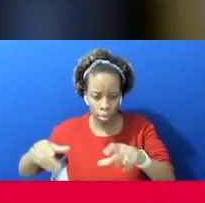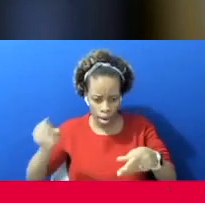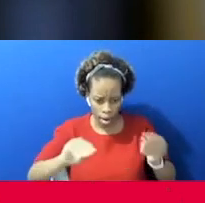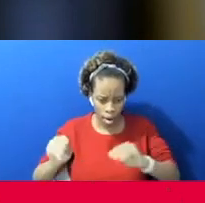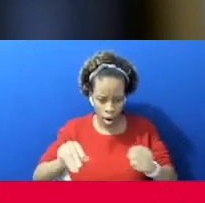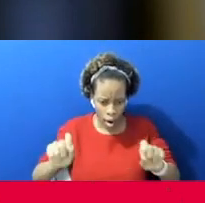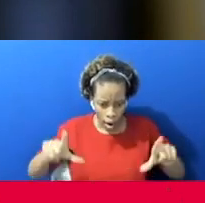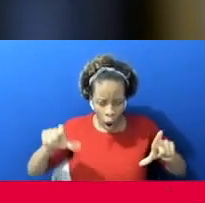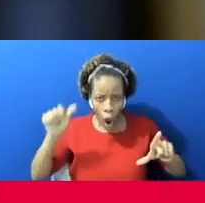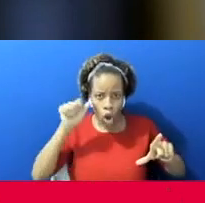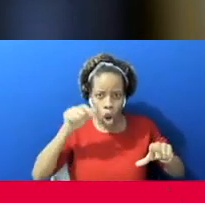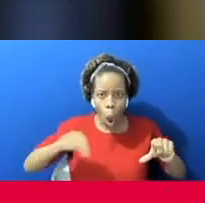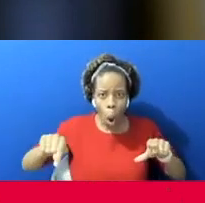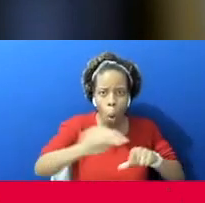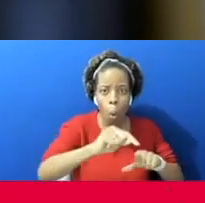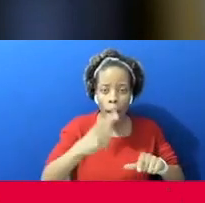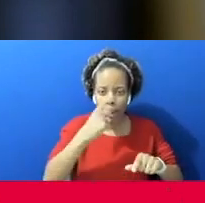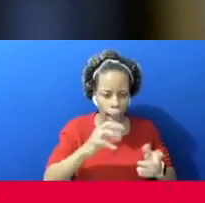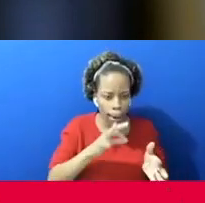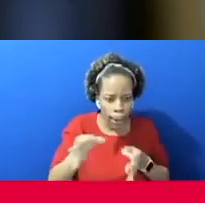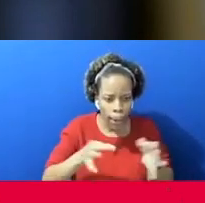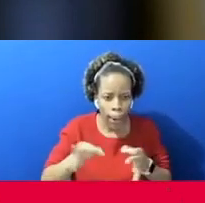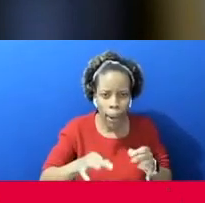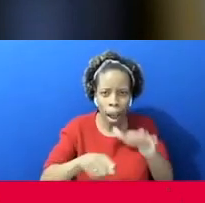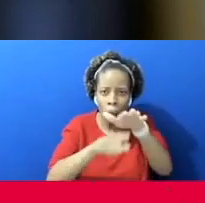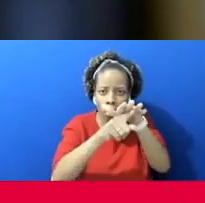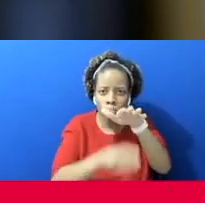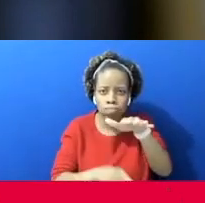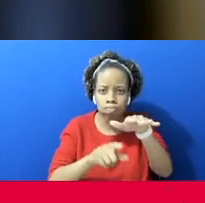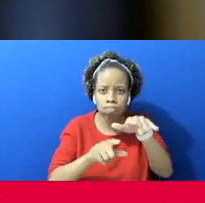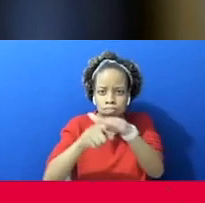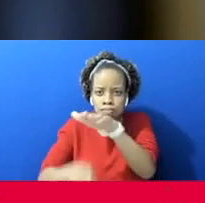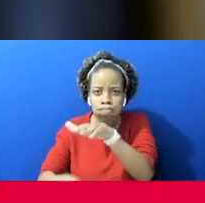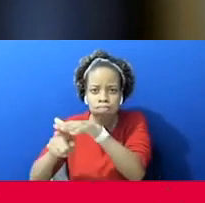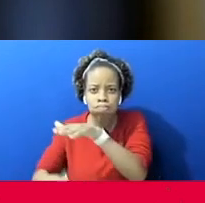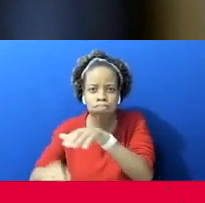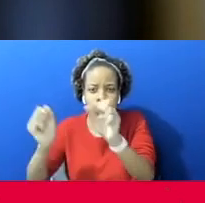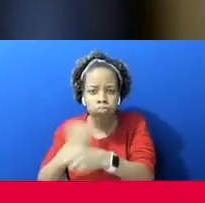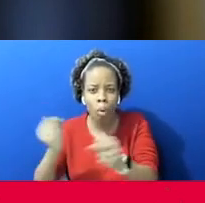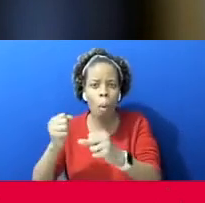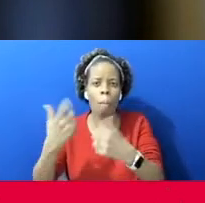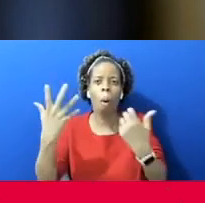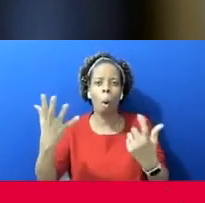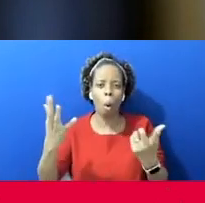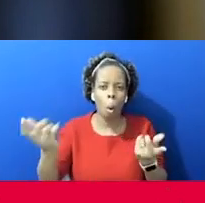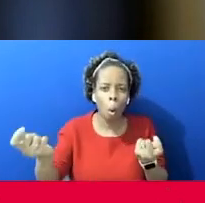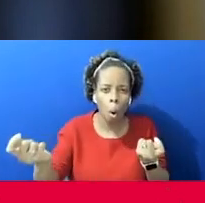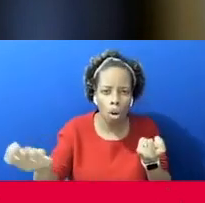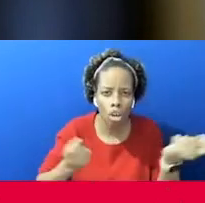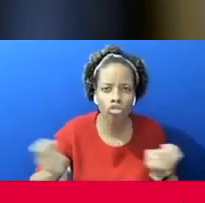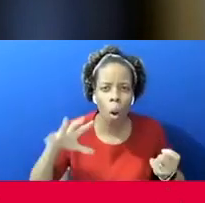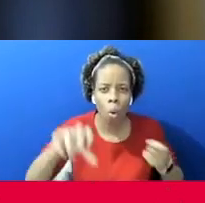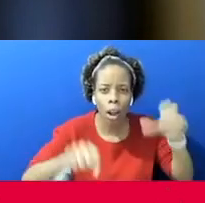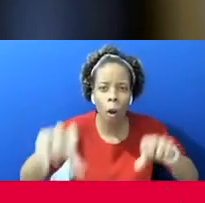So we have to have a research industry that is able to check each other's findings. As Mel said right away,